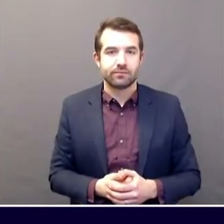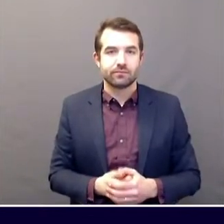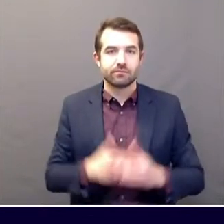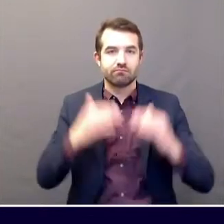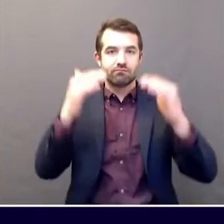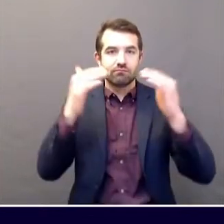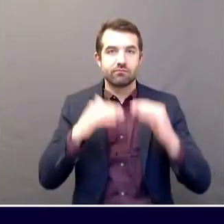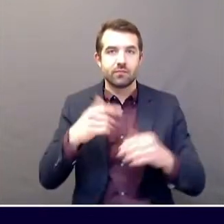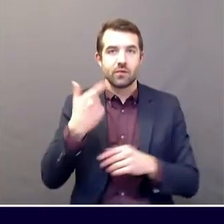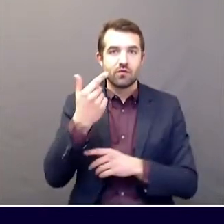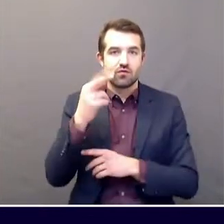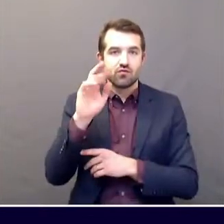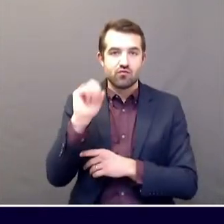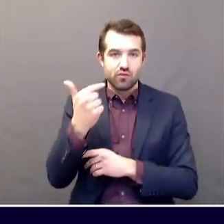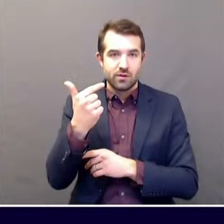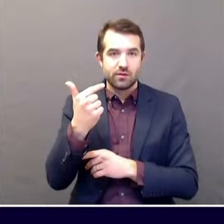Lagerquist.